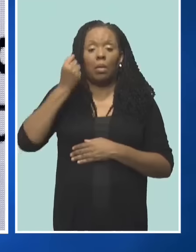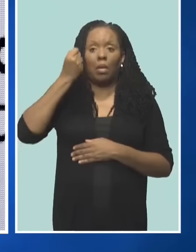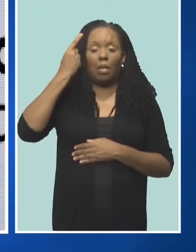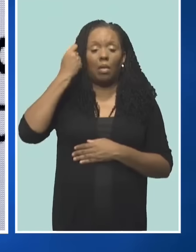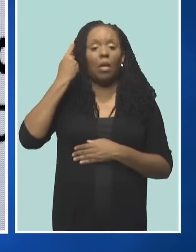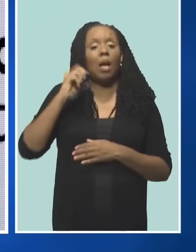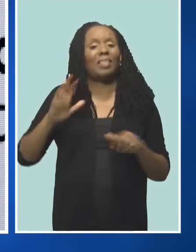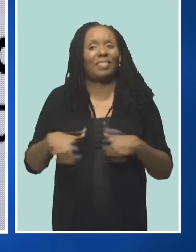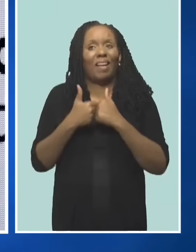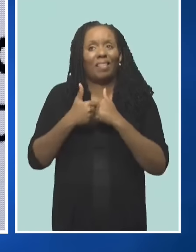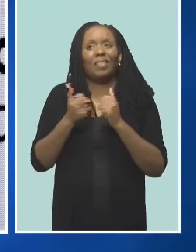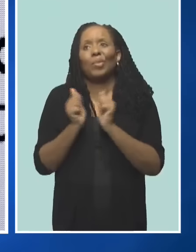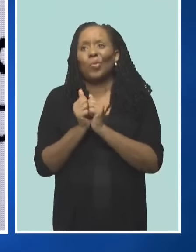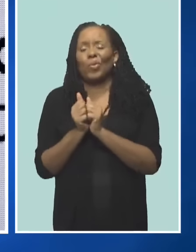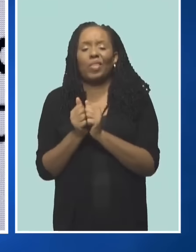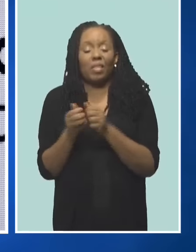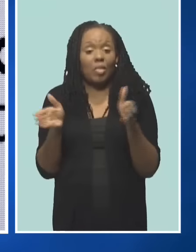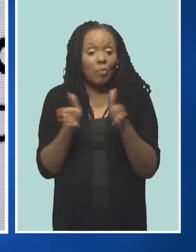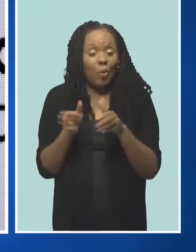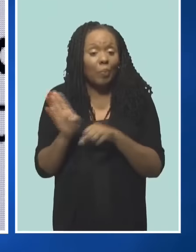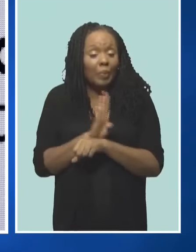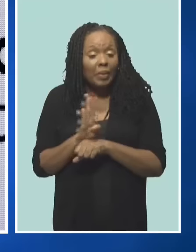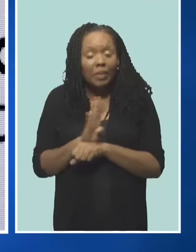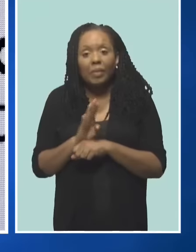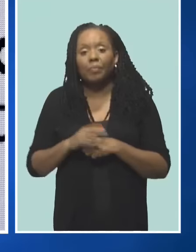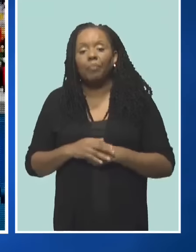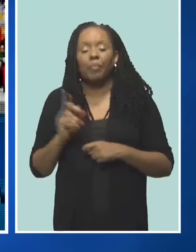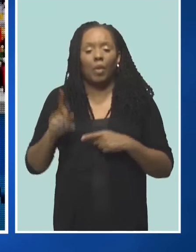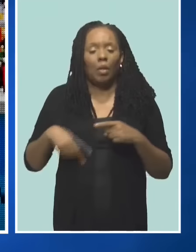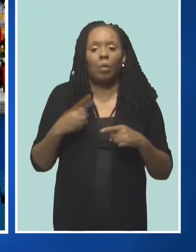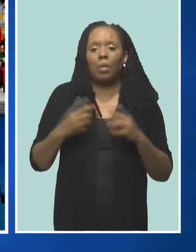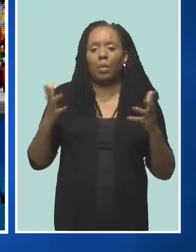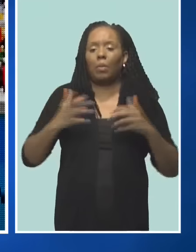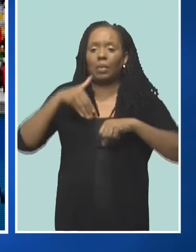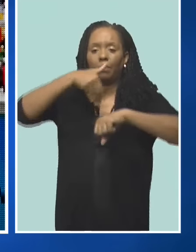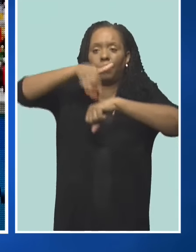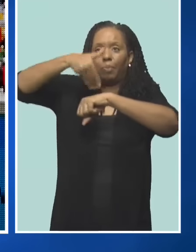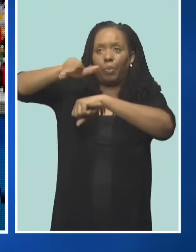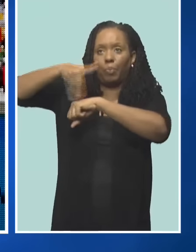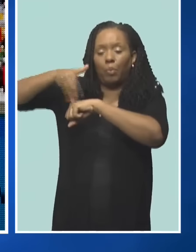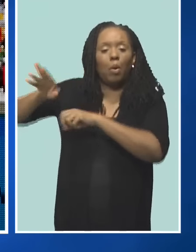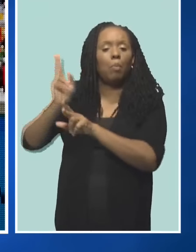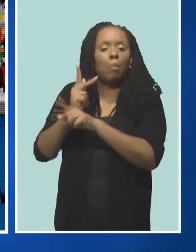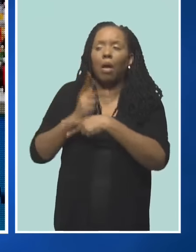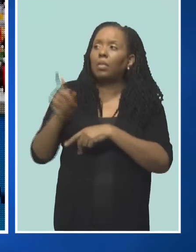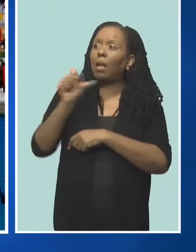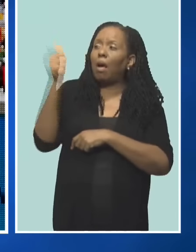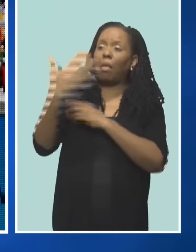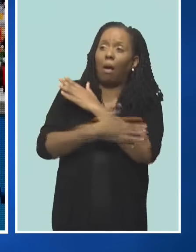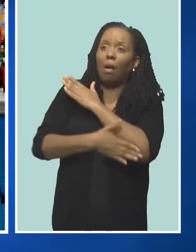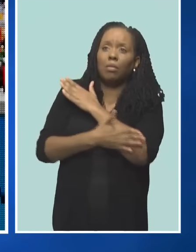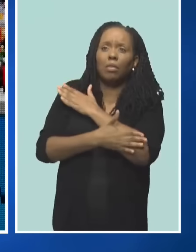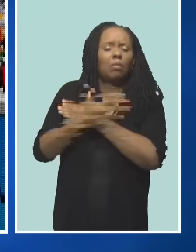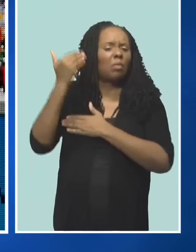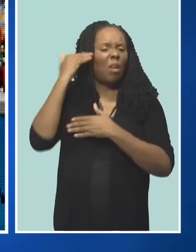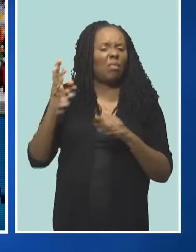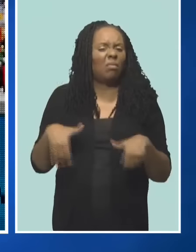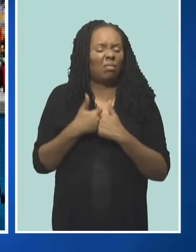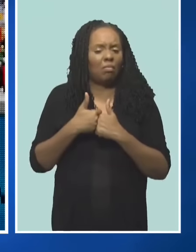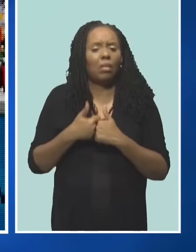medium-sized enterprises face, especially when it comes to expanding into global markets. This is why our approach is